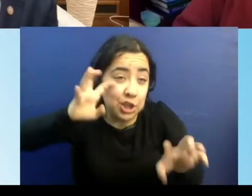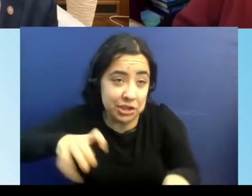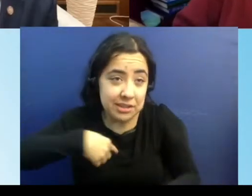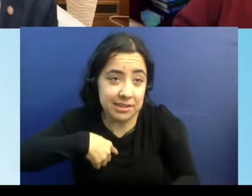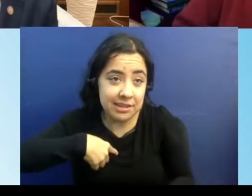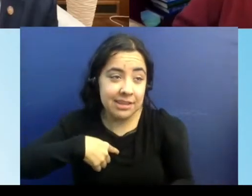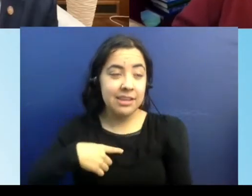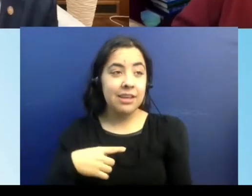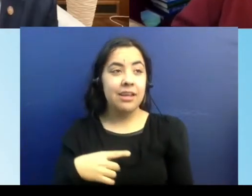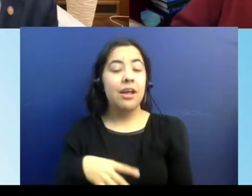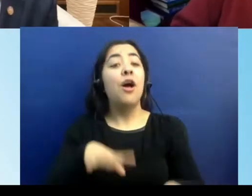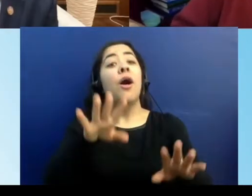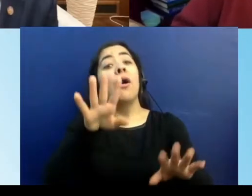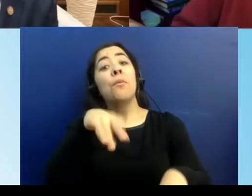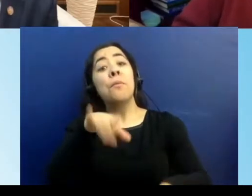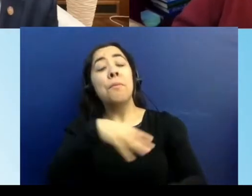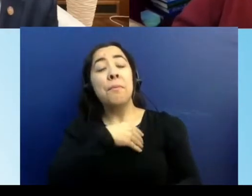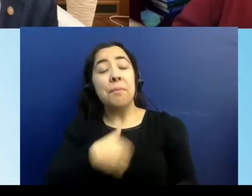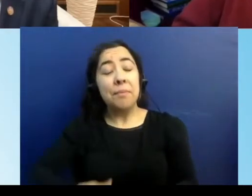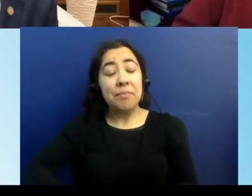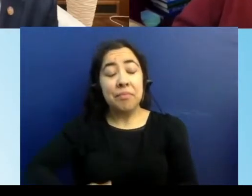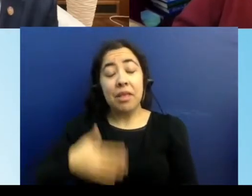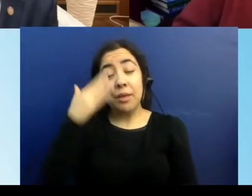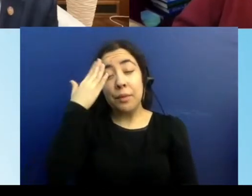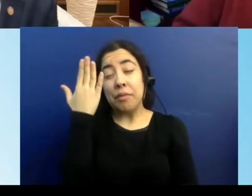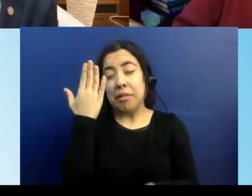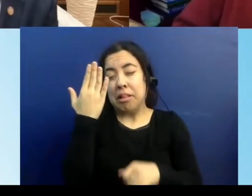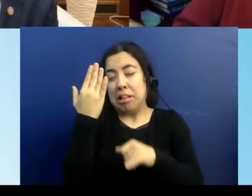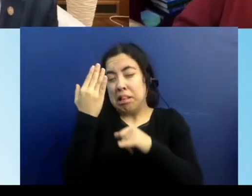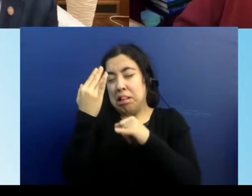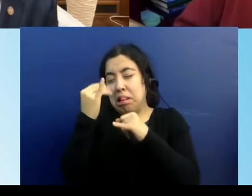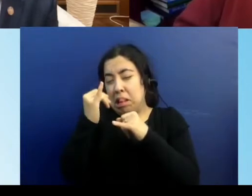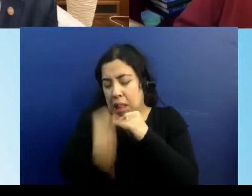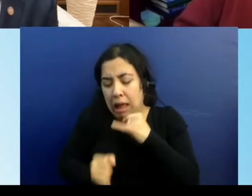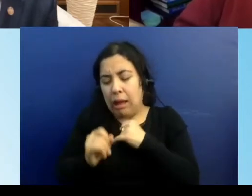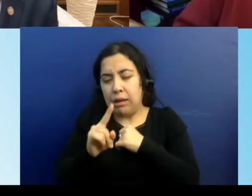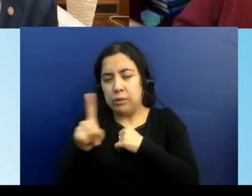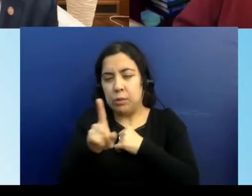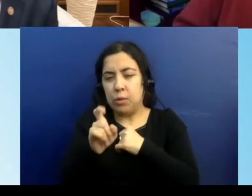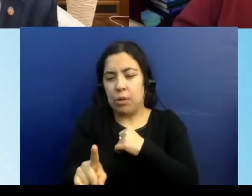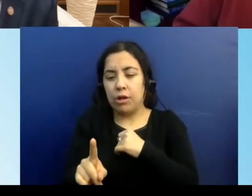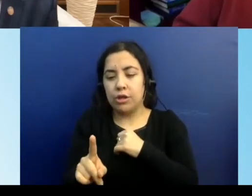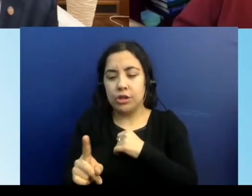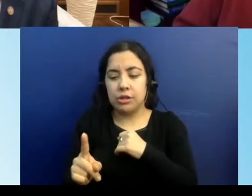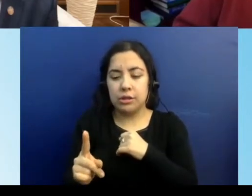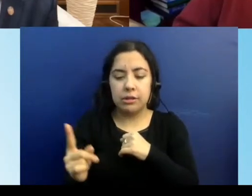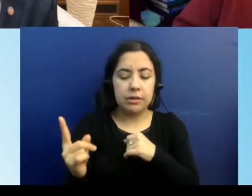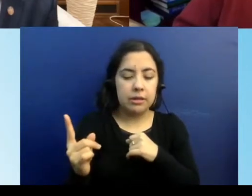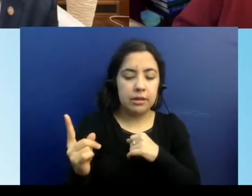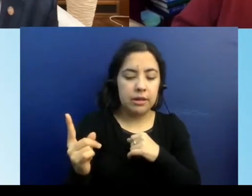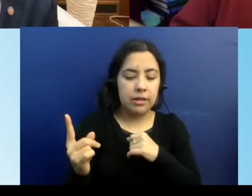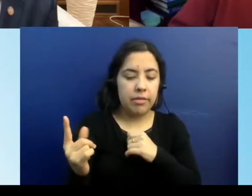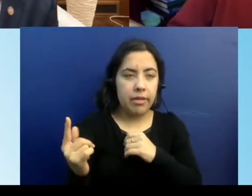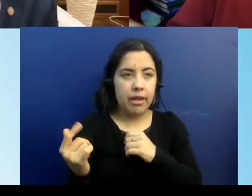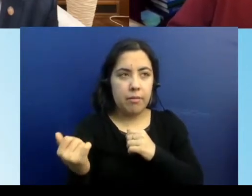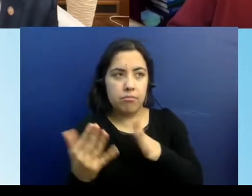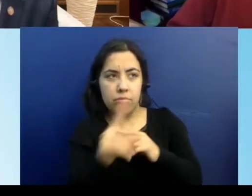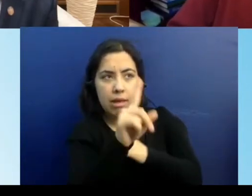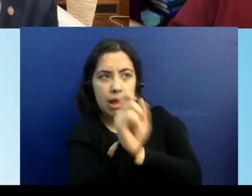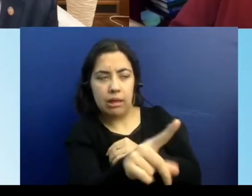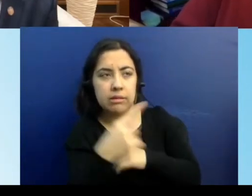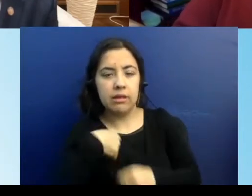Well, Mayor, I know that the last question that was posed to us was what